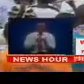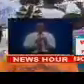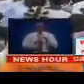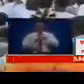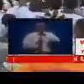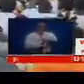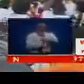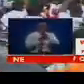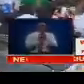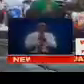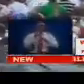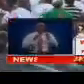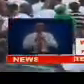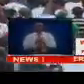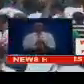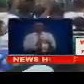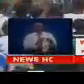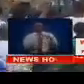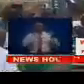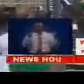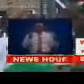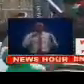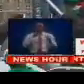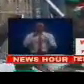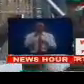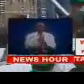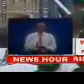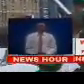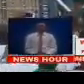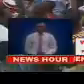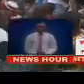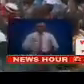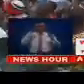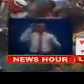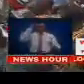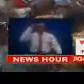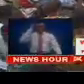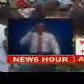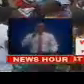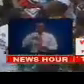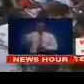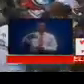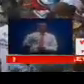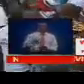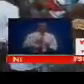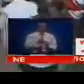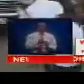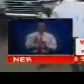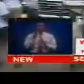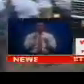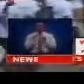the foundation upon which to build the superstructure in the next 4 years. President Mahama was welcomed by